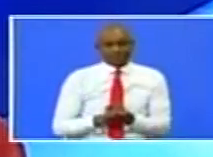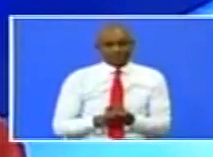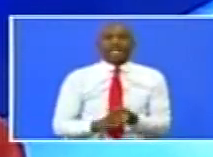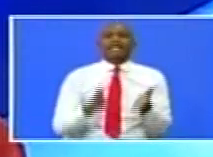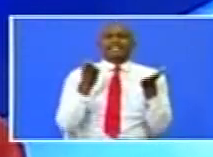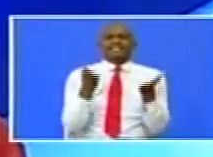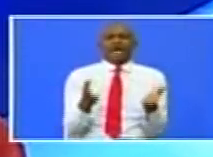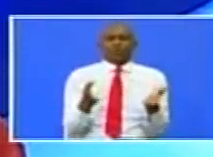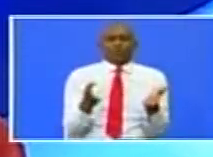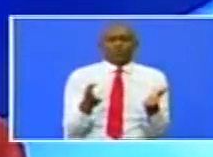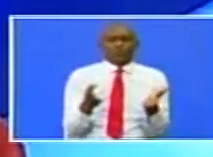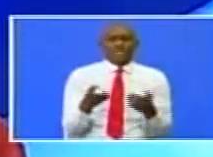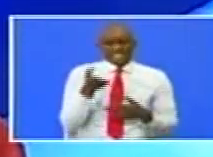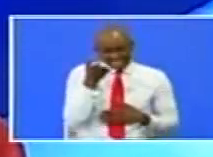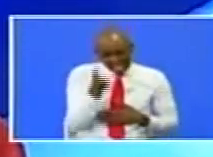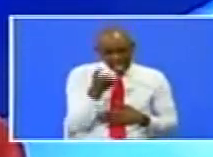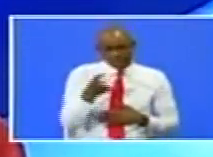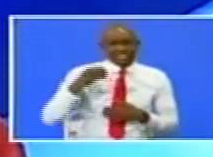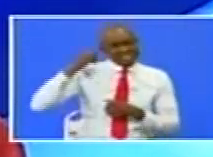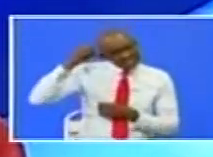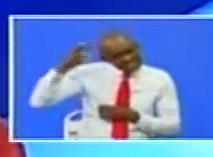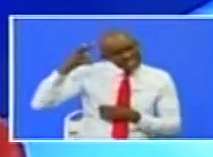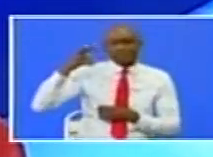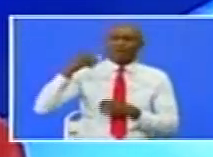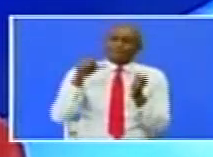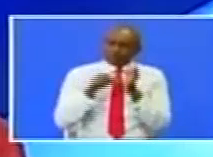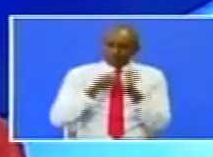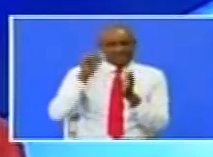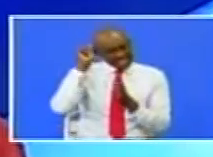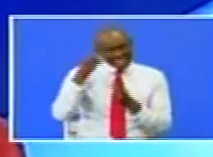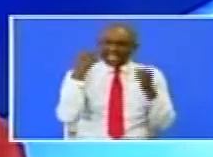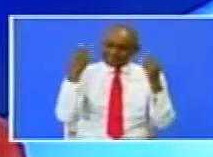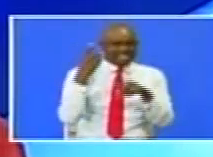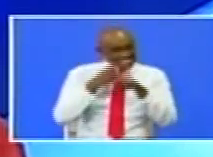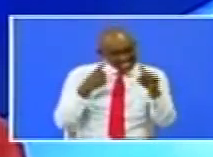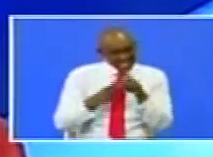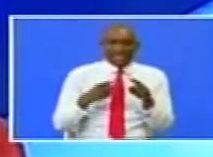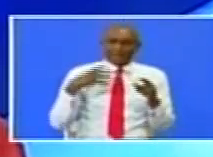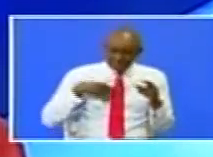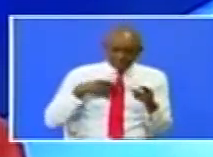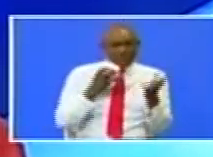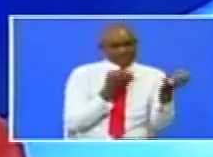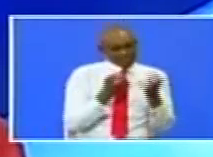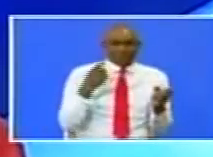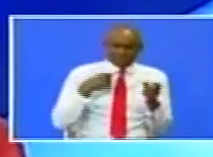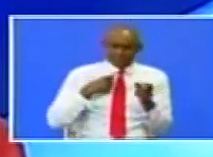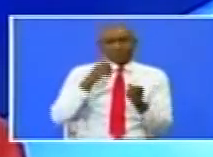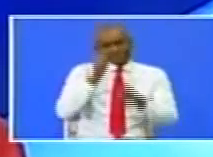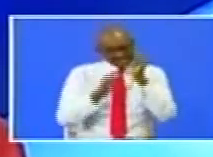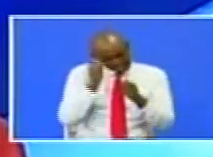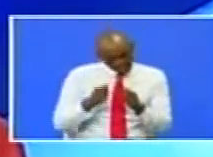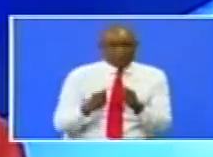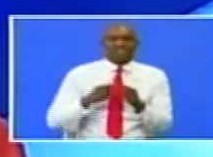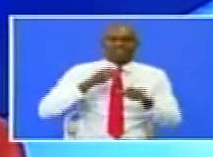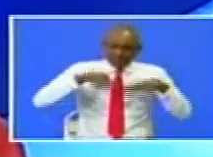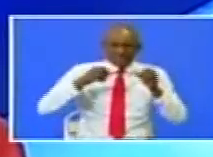All right, so the unreliable electricity supply in Kenya has over the years seen both small and large-scale dairy farmers lose millions